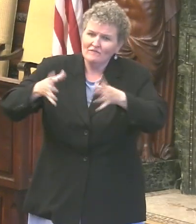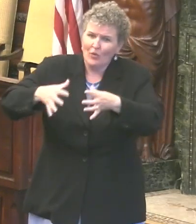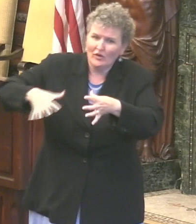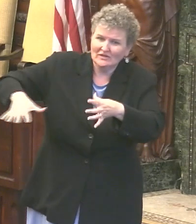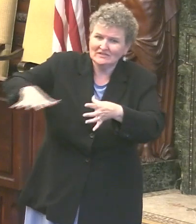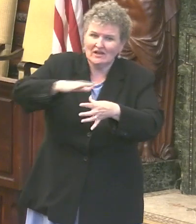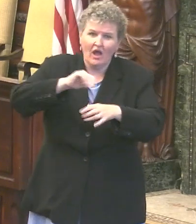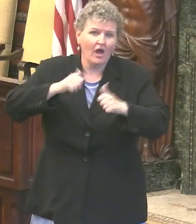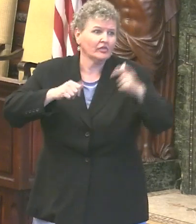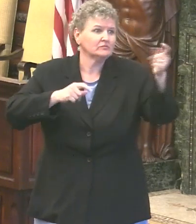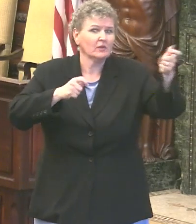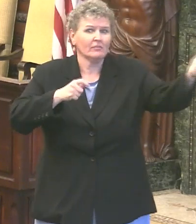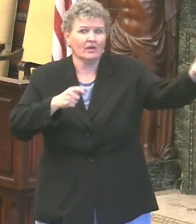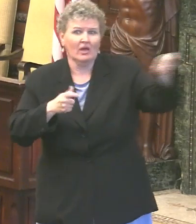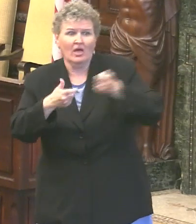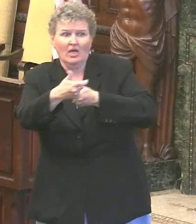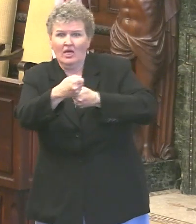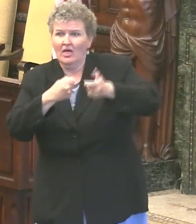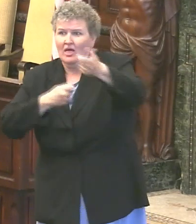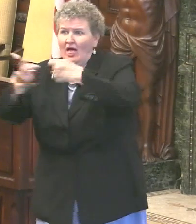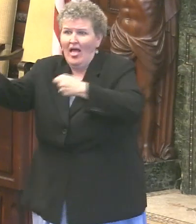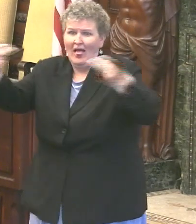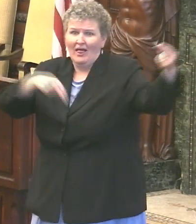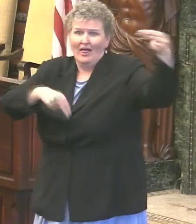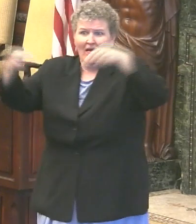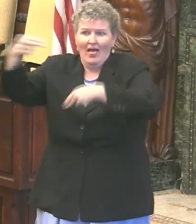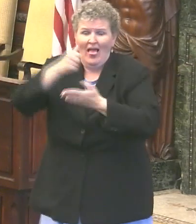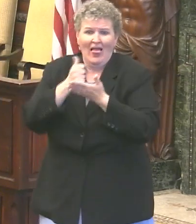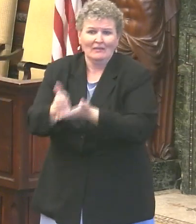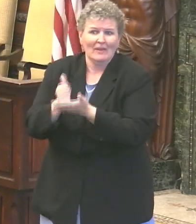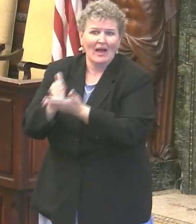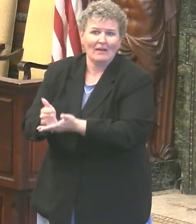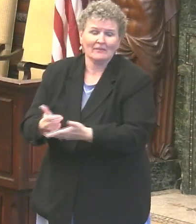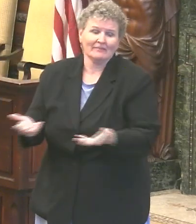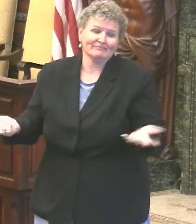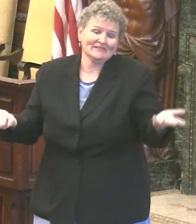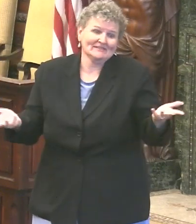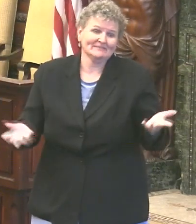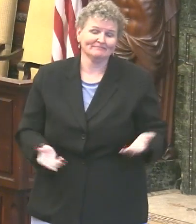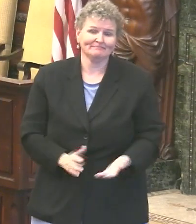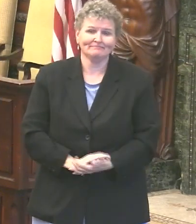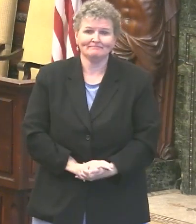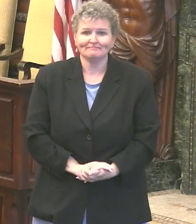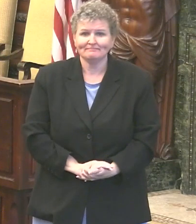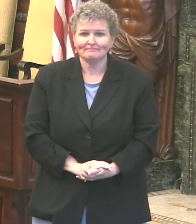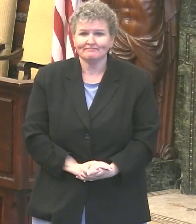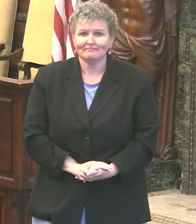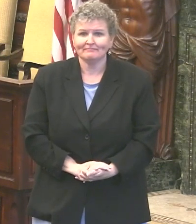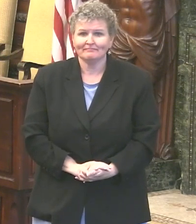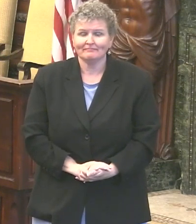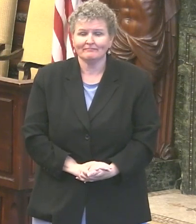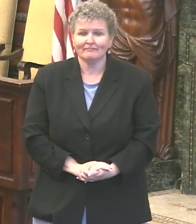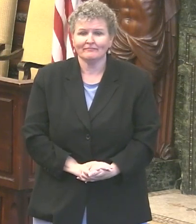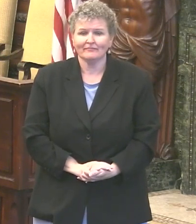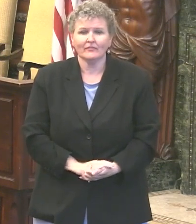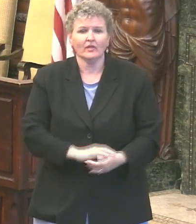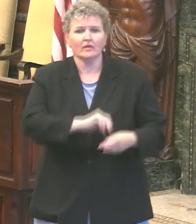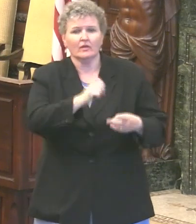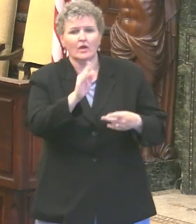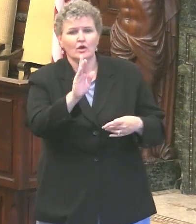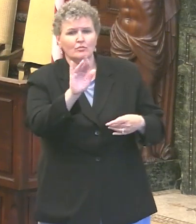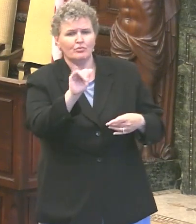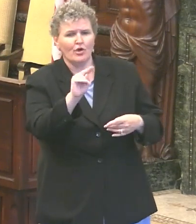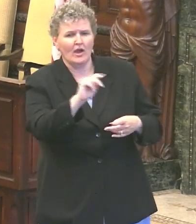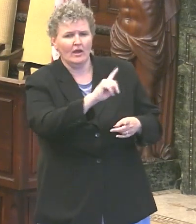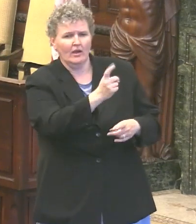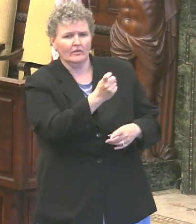off. I don't think there's any message to the city, frankly. Okay, thanks. And on that topic, Brian, you previously